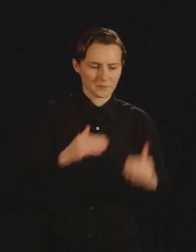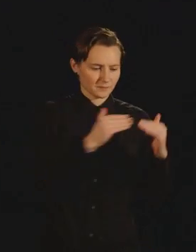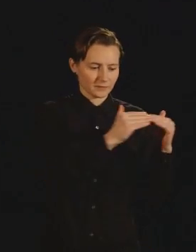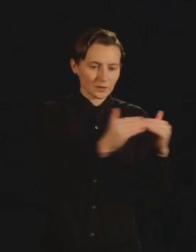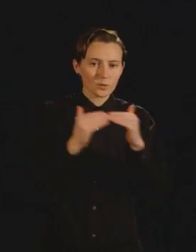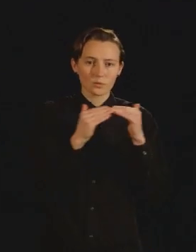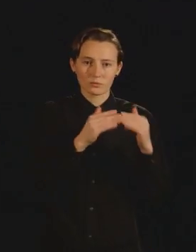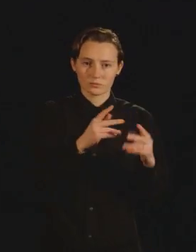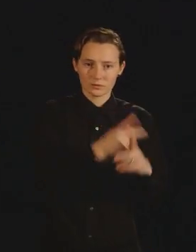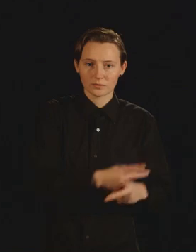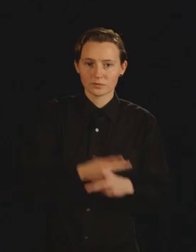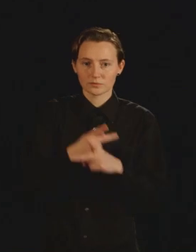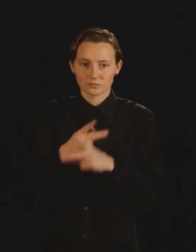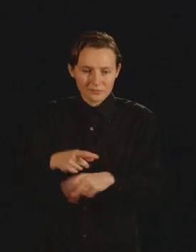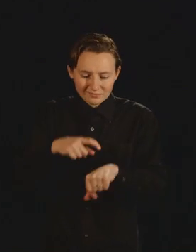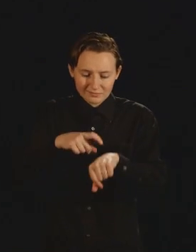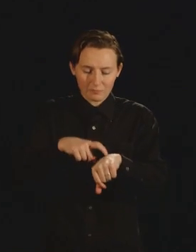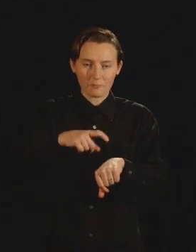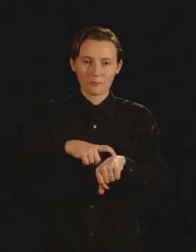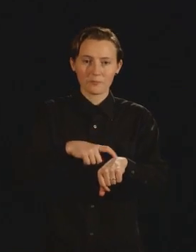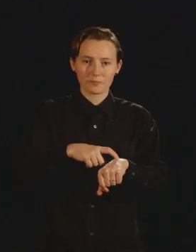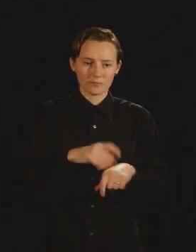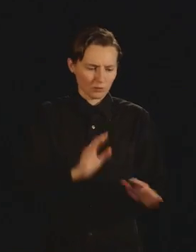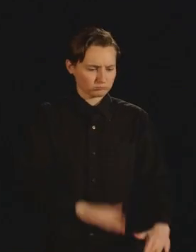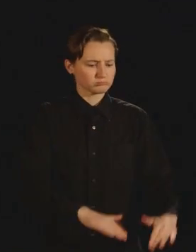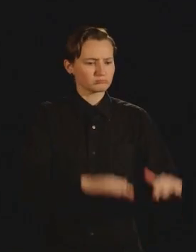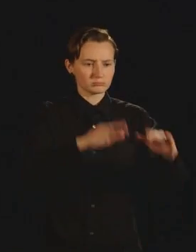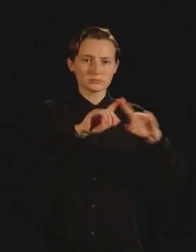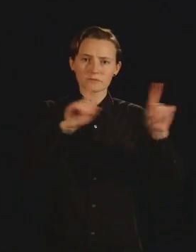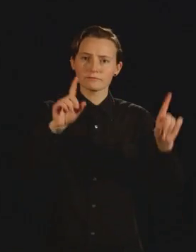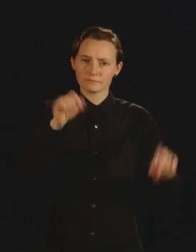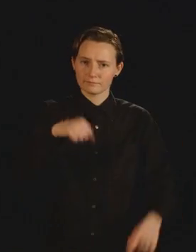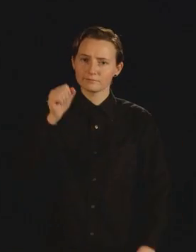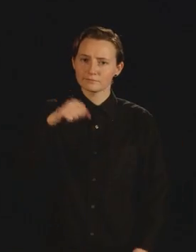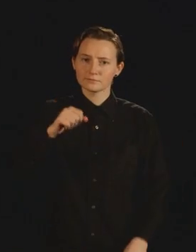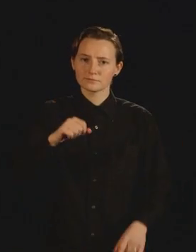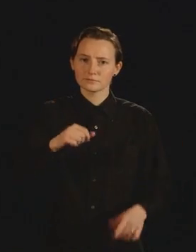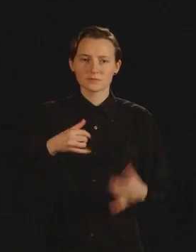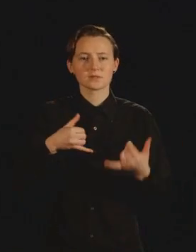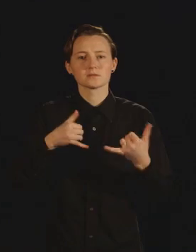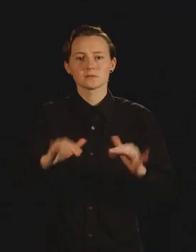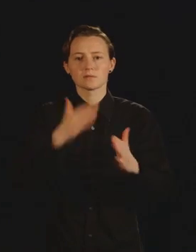parented differently than I did, but he did it well.